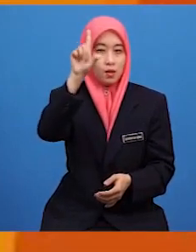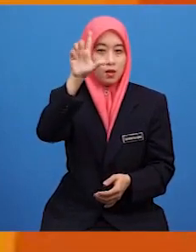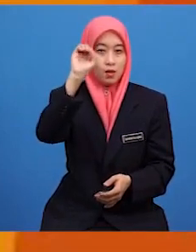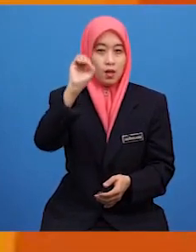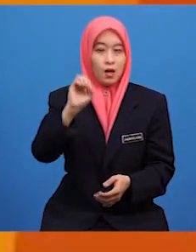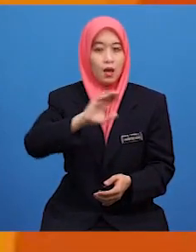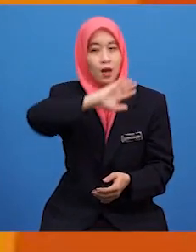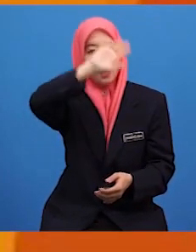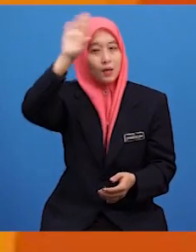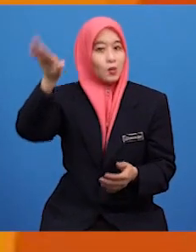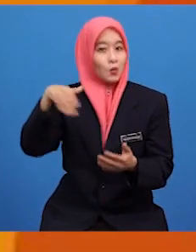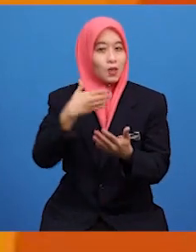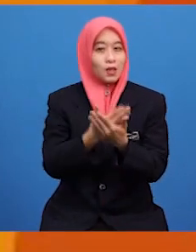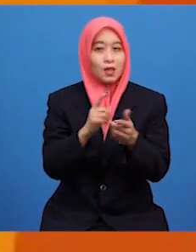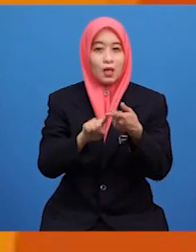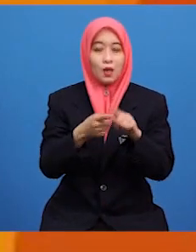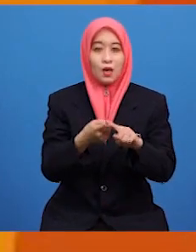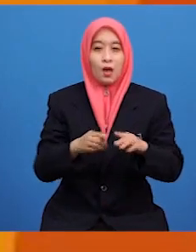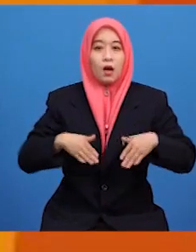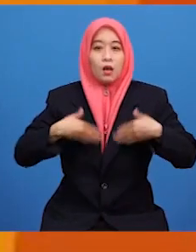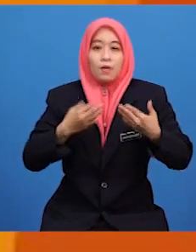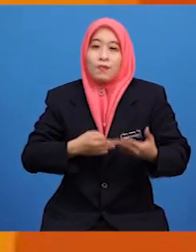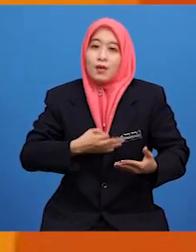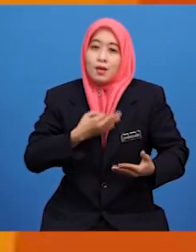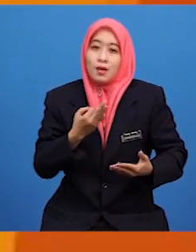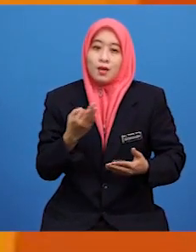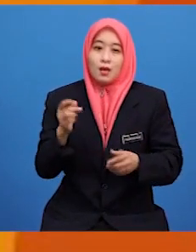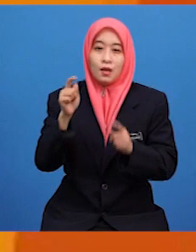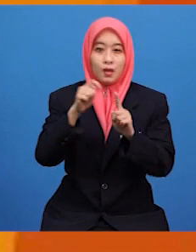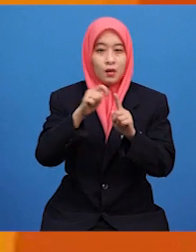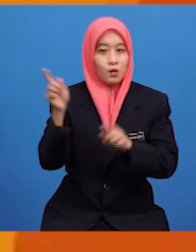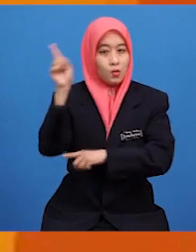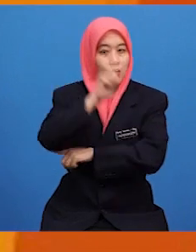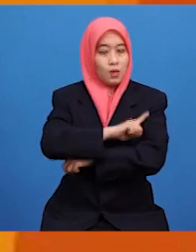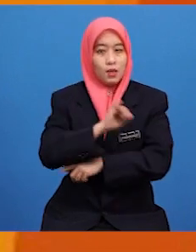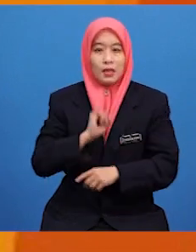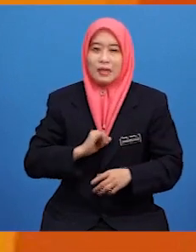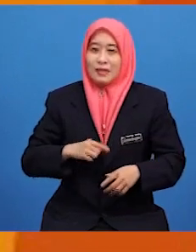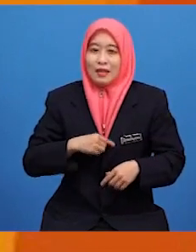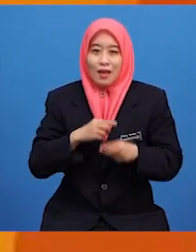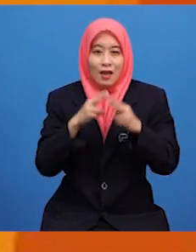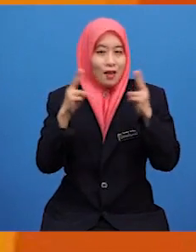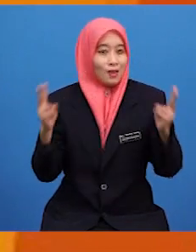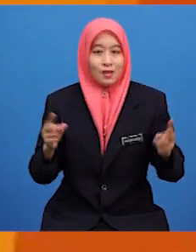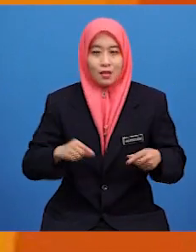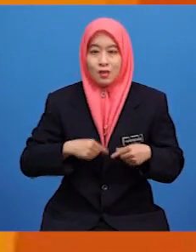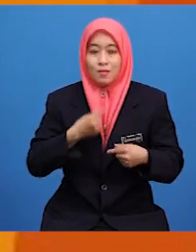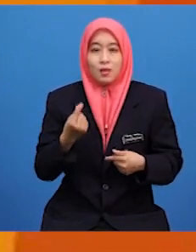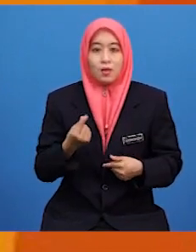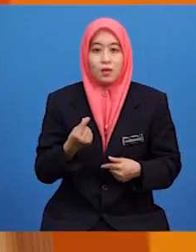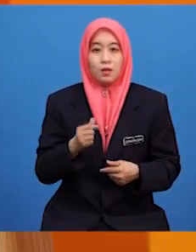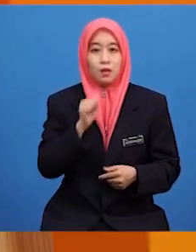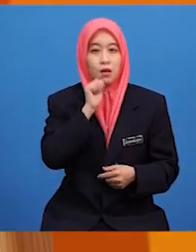Hello friends, how are you feeling? I am very excited for today. Are